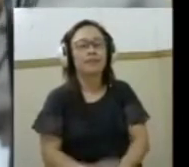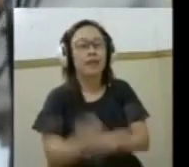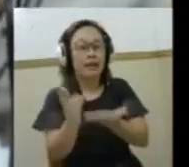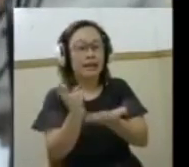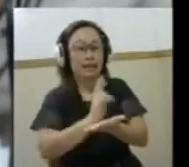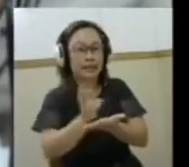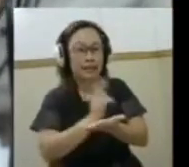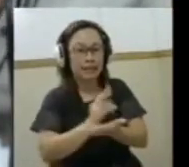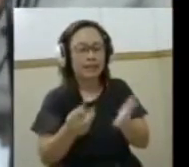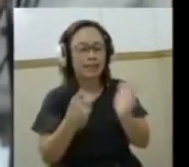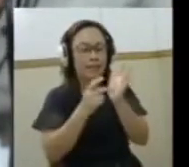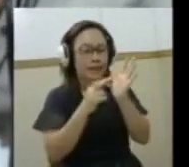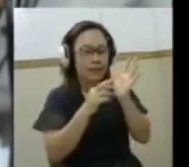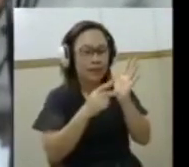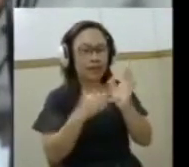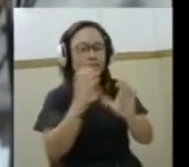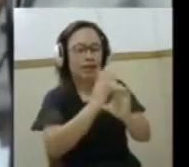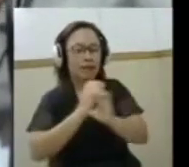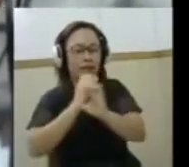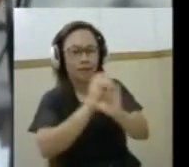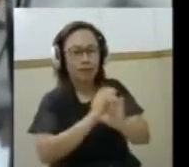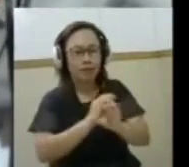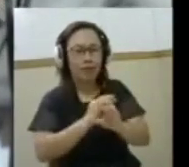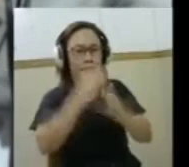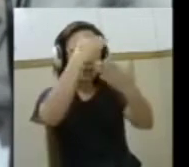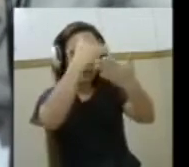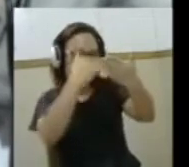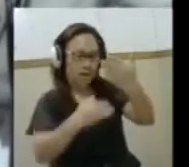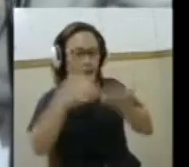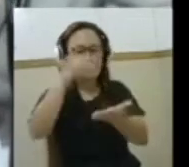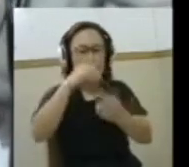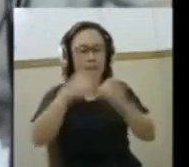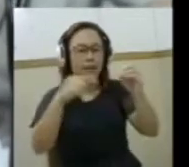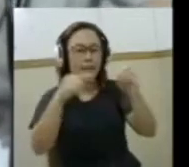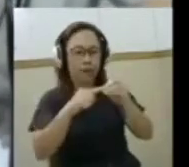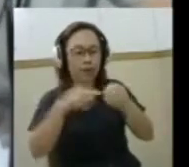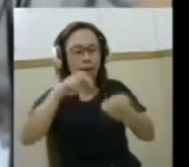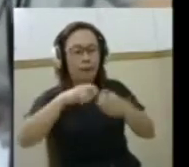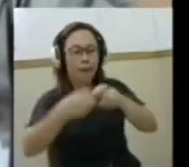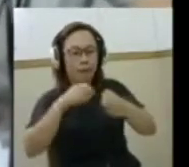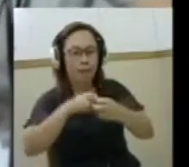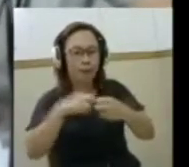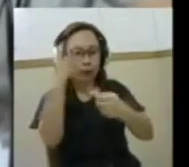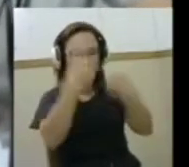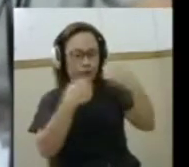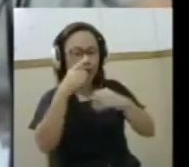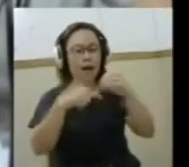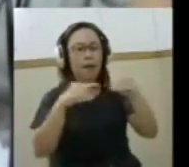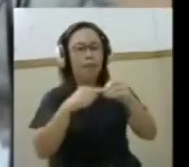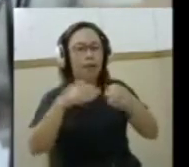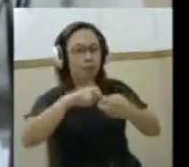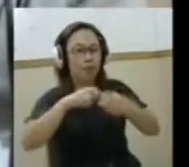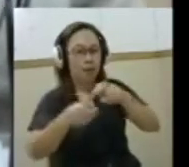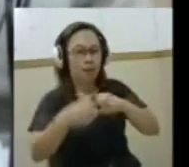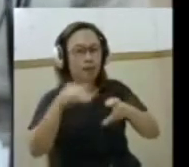Research, as defined, is a careful and detailed study into a specific problem, concern, or issue